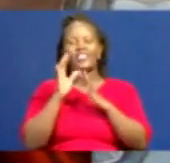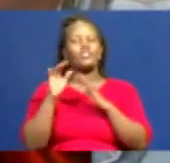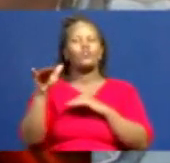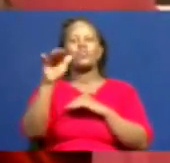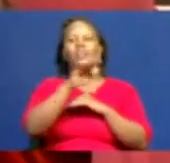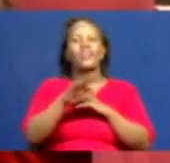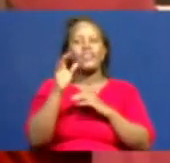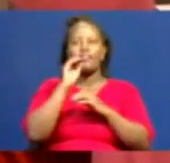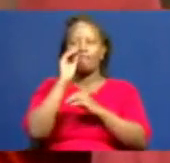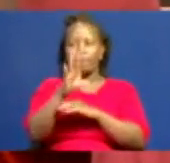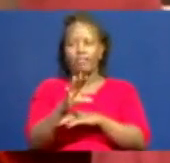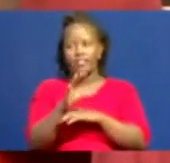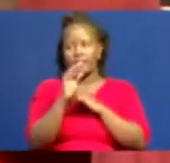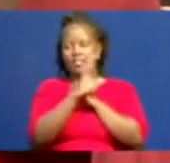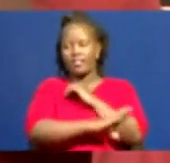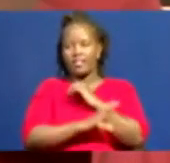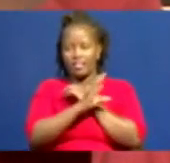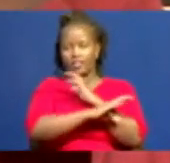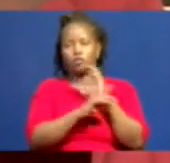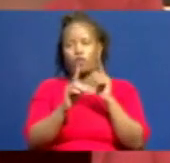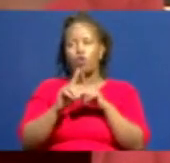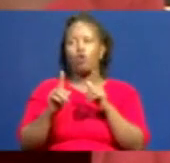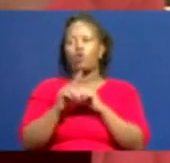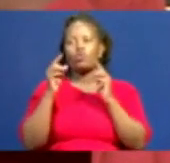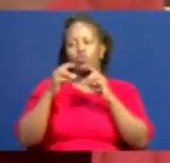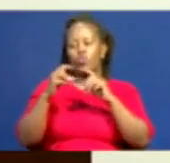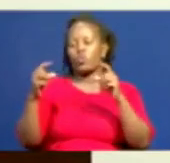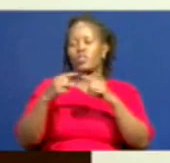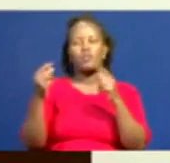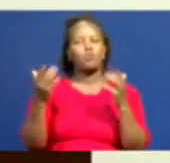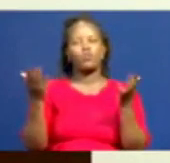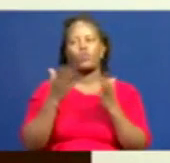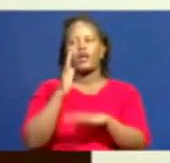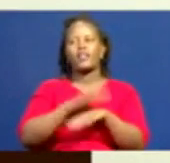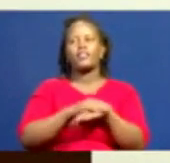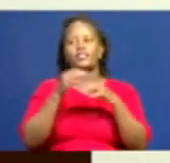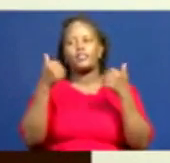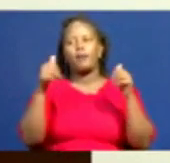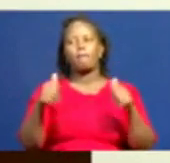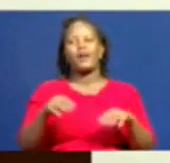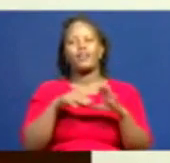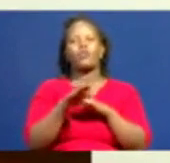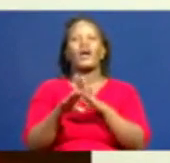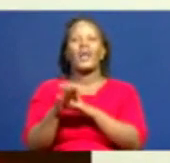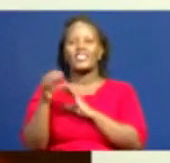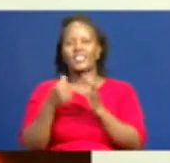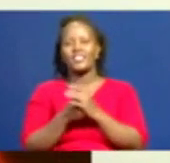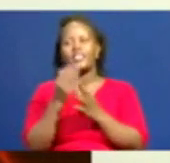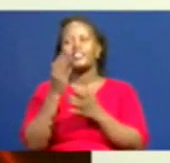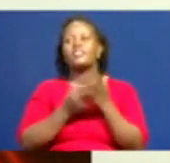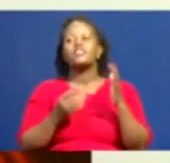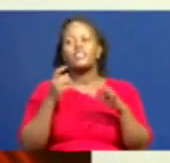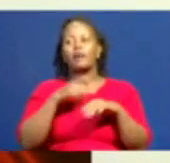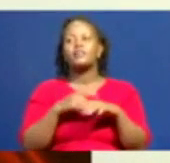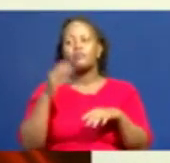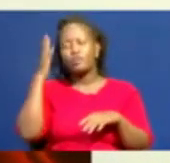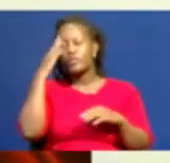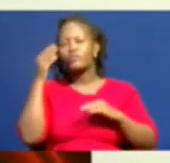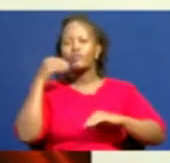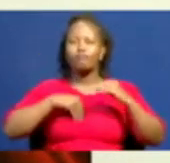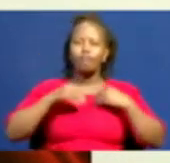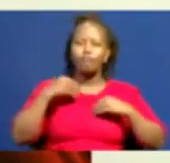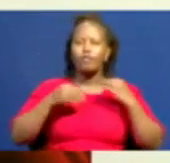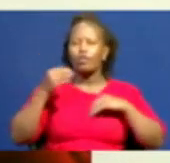country where fiber optic cables have not reached. Sometimes, and we are aware that corruption tends to root out